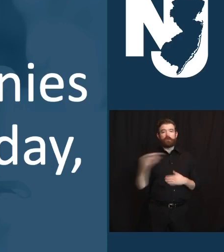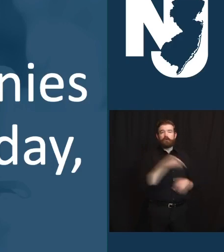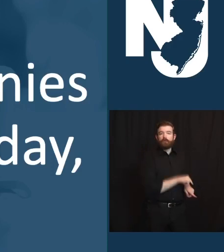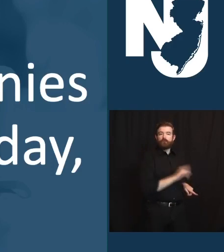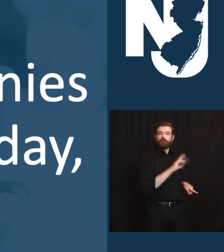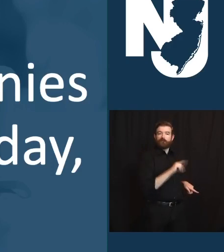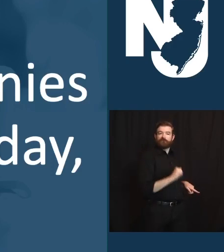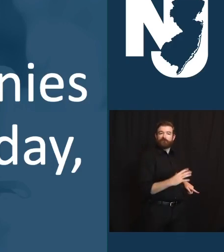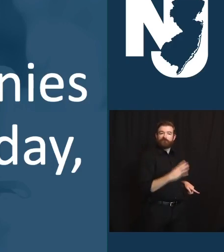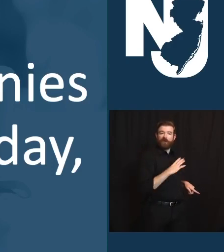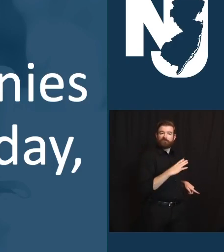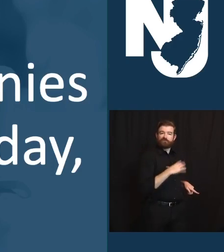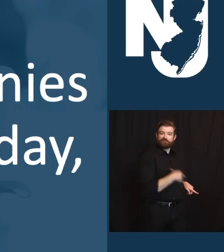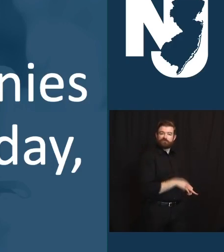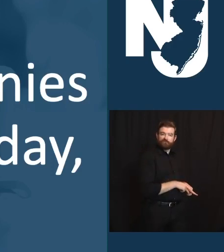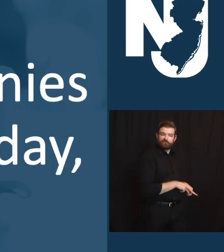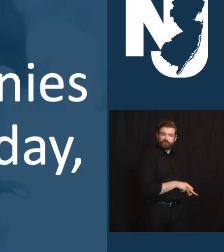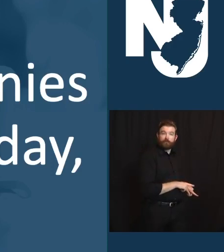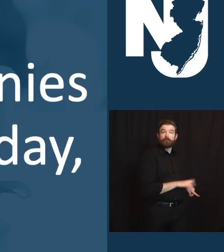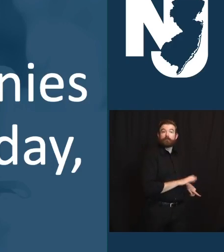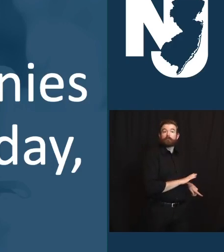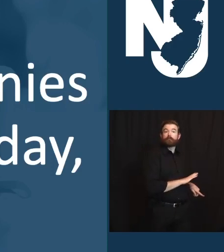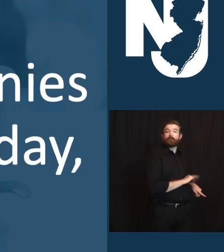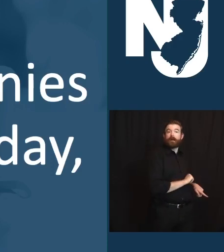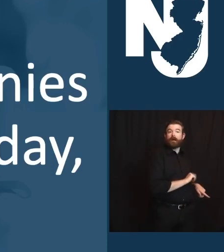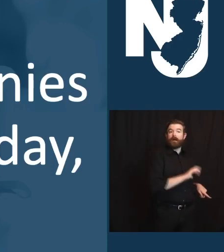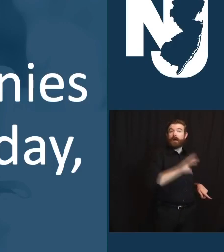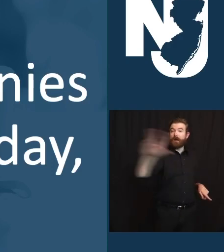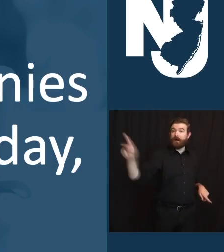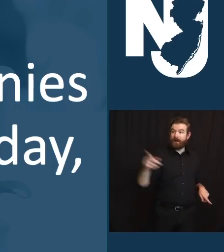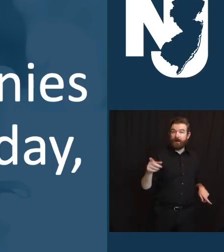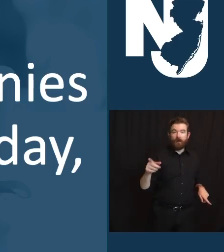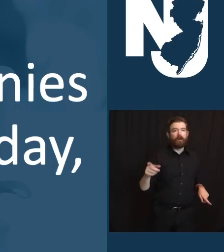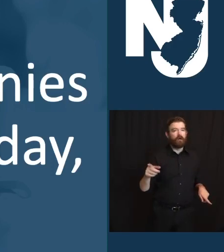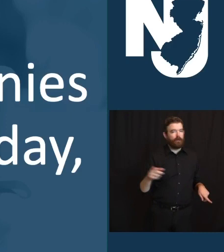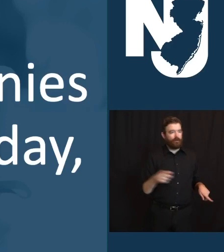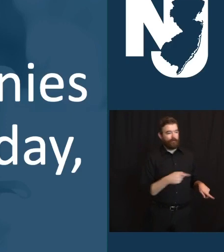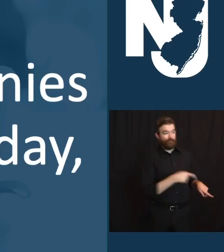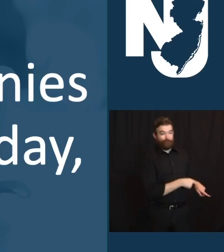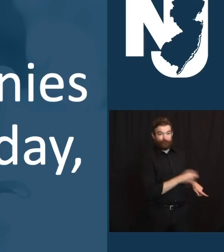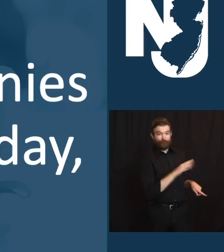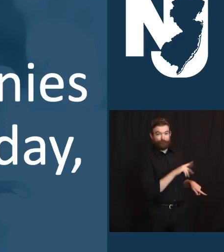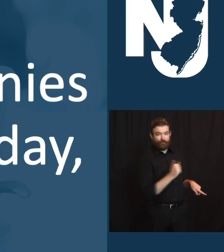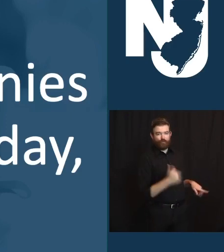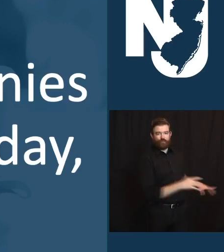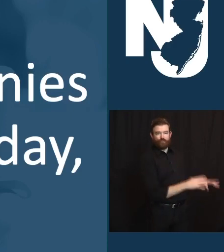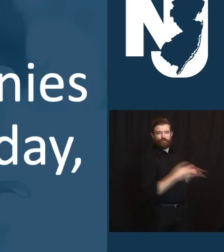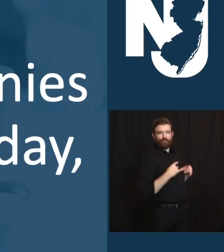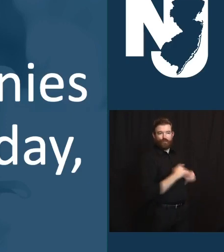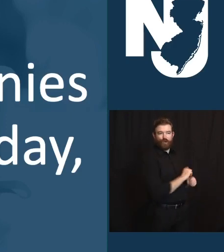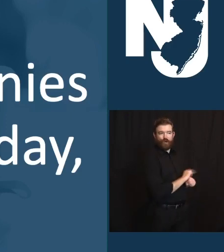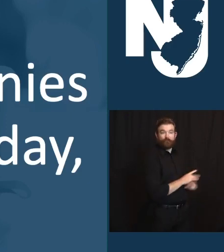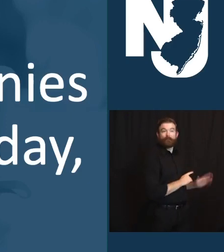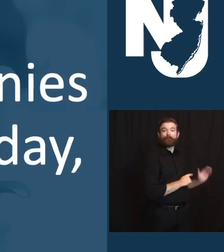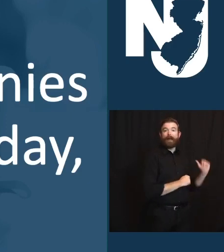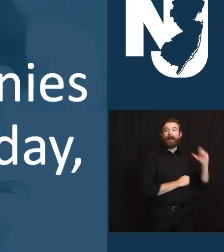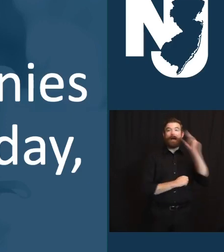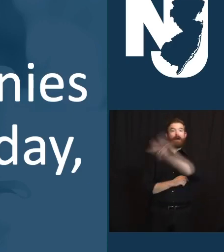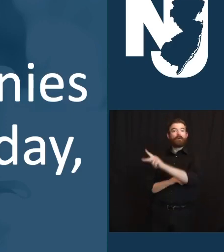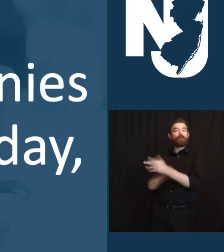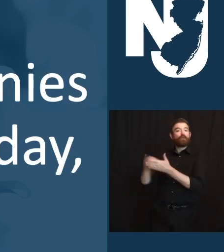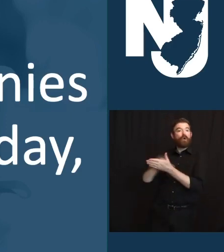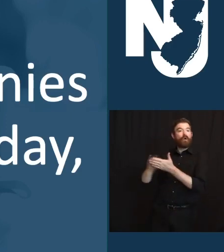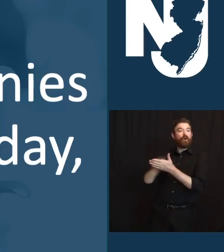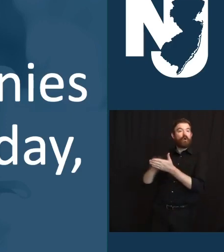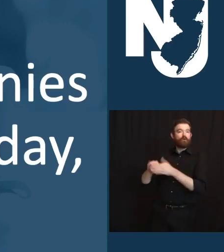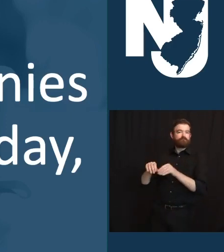That student, it turns out, had been exposed to COVID-19 while on that getaway and proceeded to spread it to 4 classmates. And